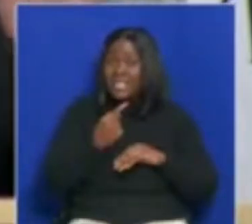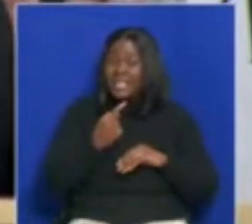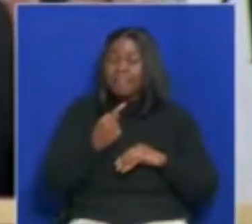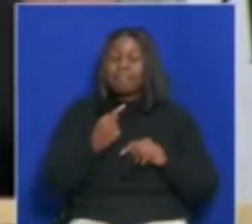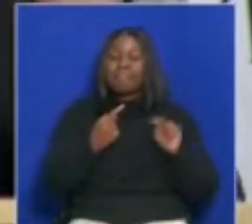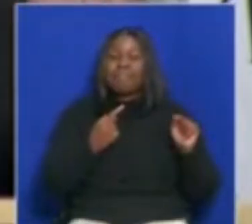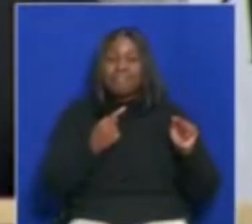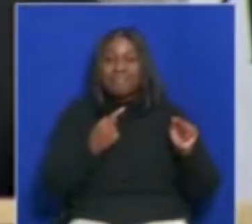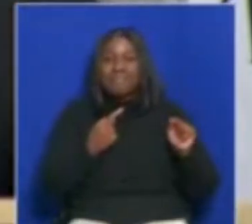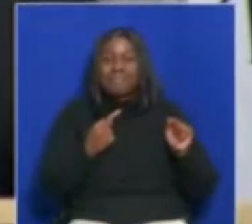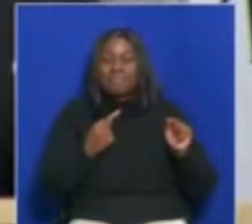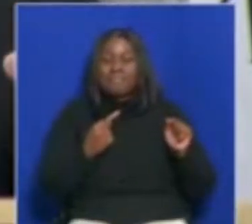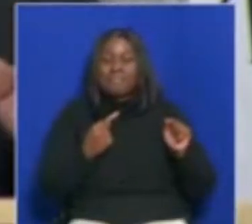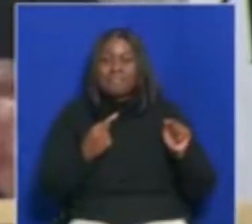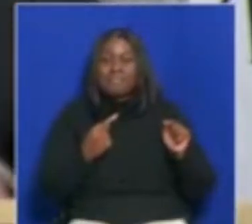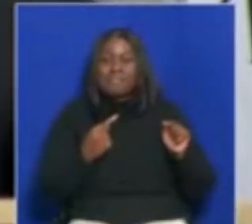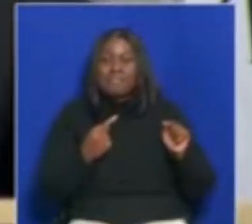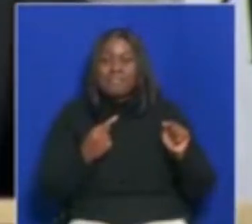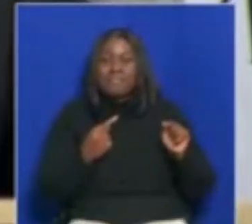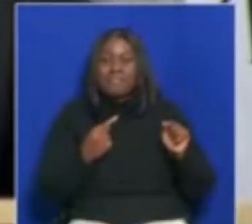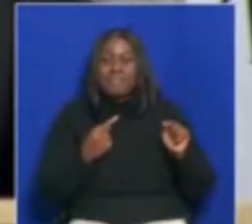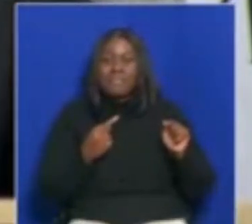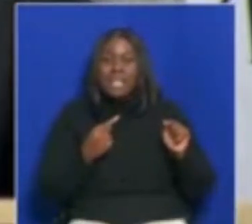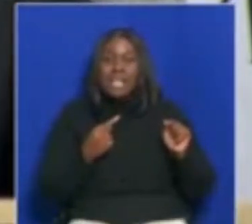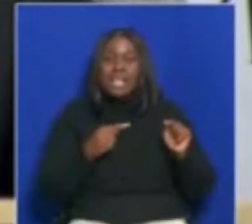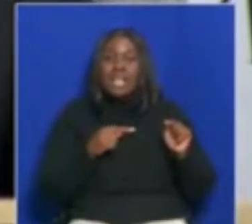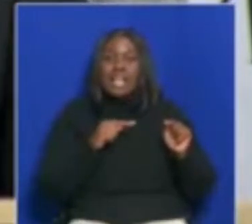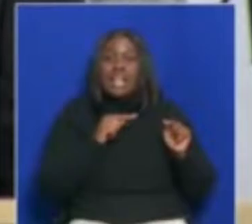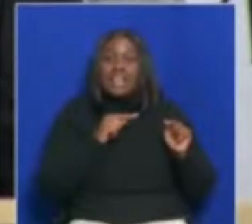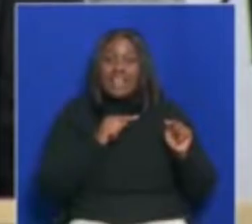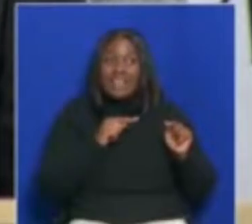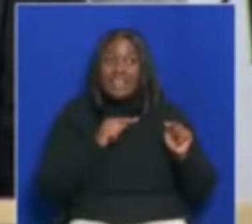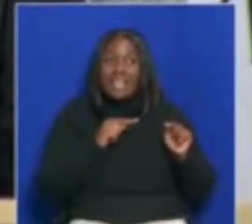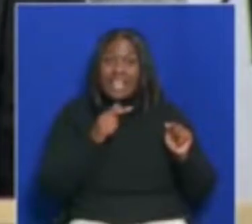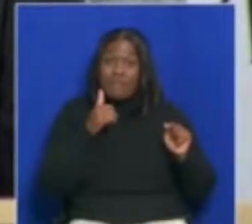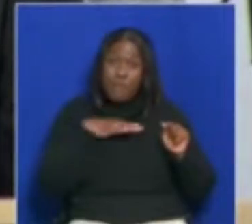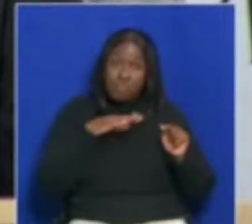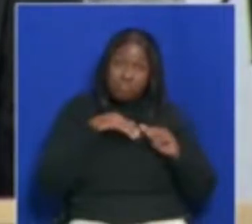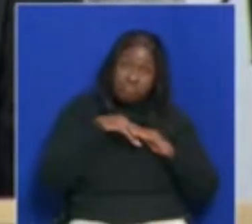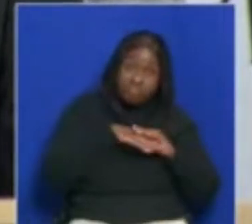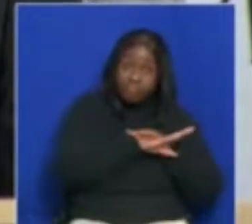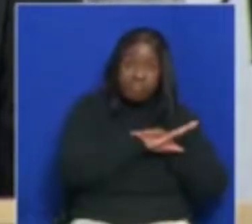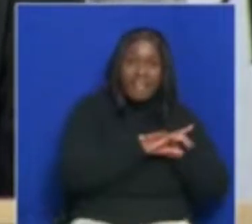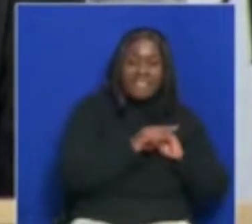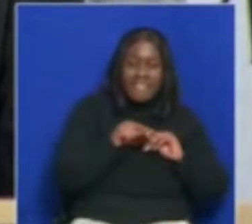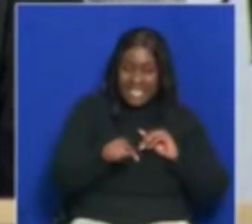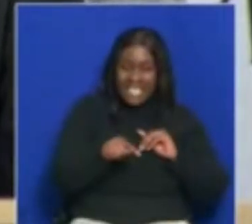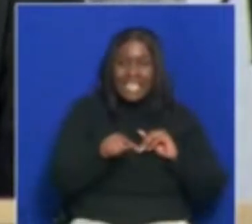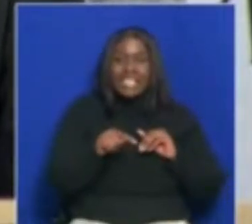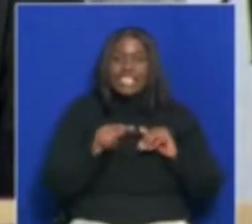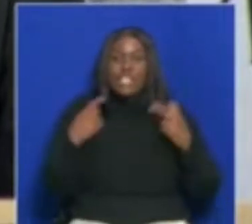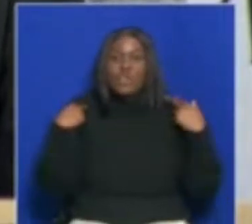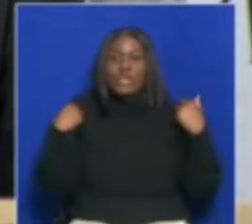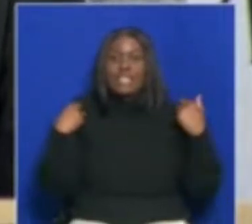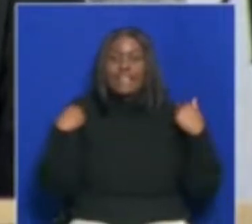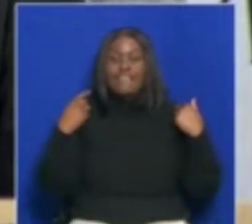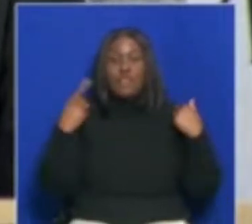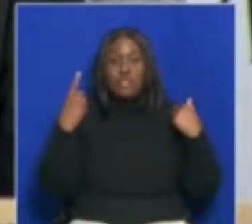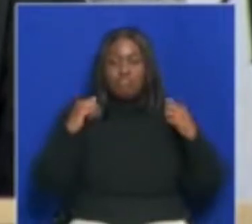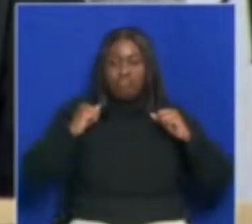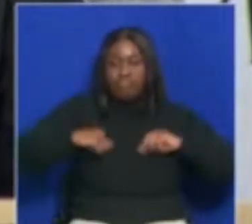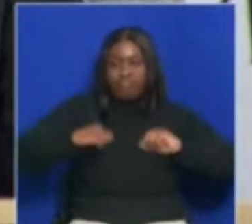the occupants of that premises must indicate to the security downstairs that they can allow people to come